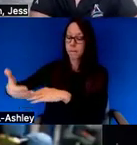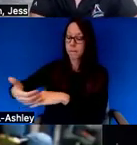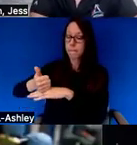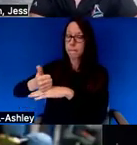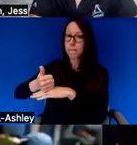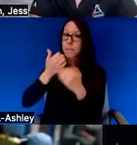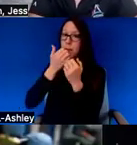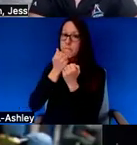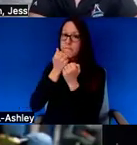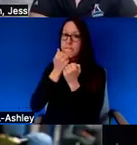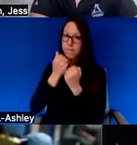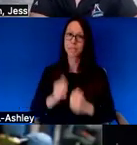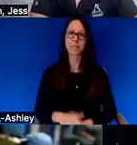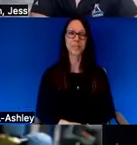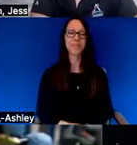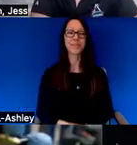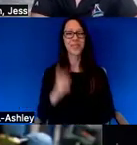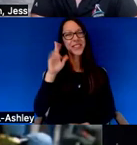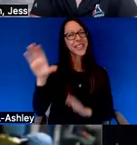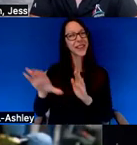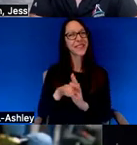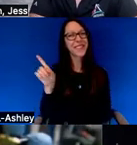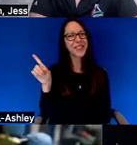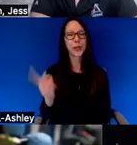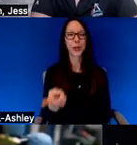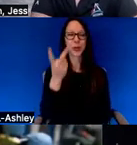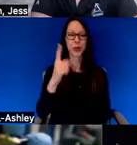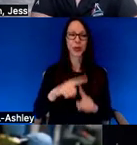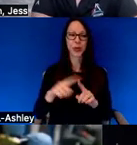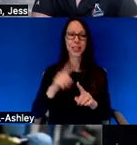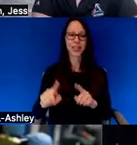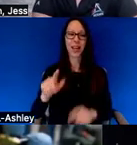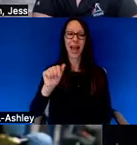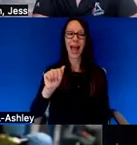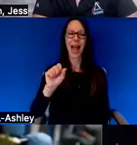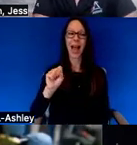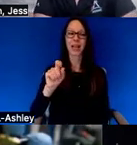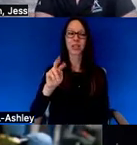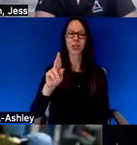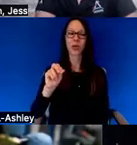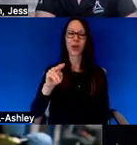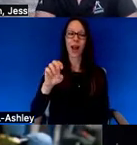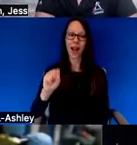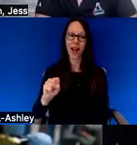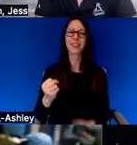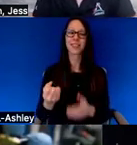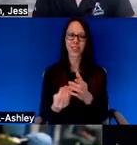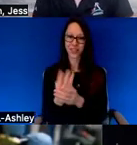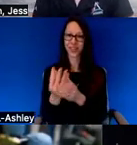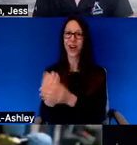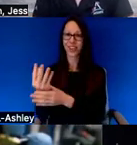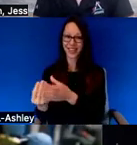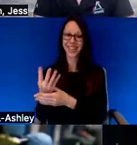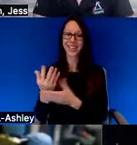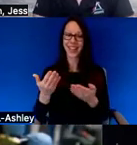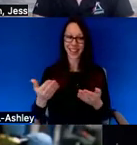Now, I like this picture right here. You can see two astronauts doing some space gardening aboard the International Space Station, and you can see